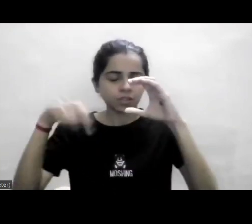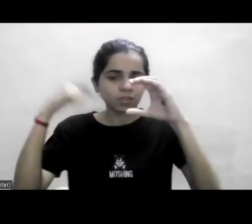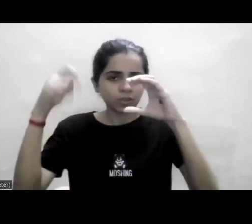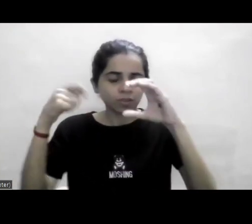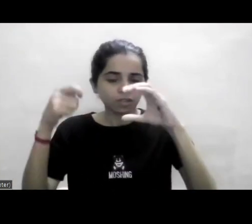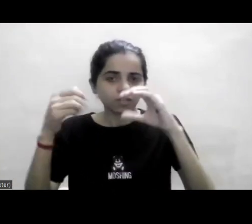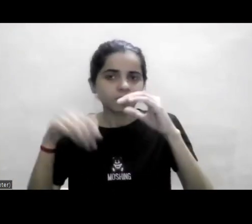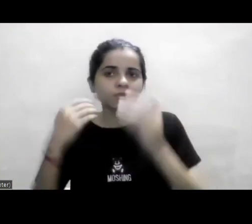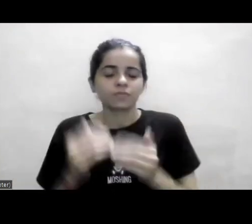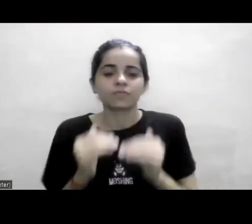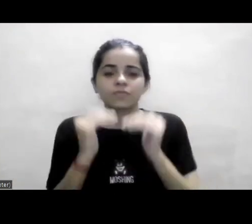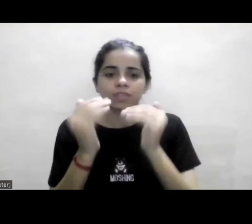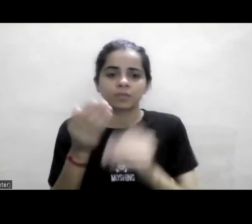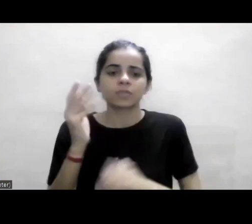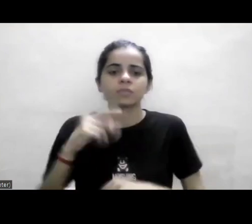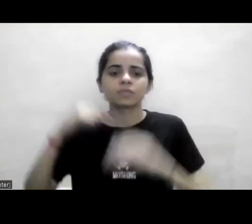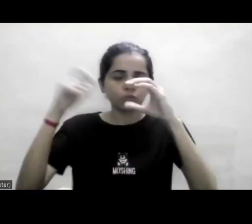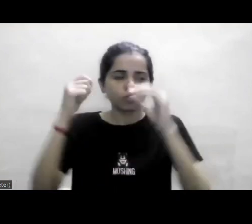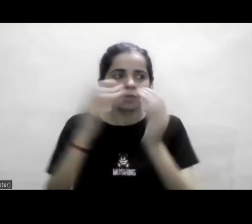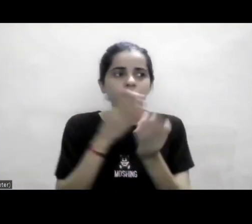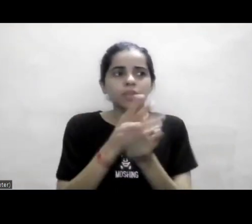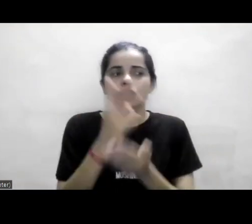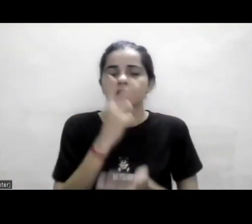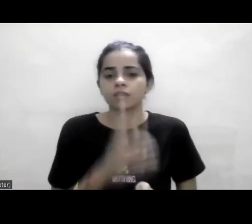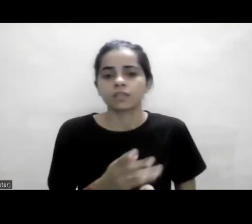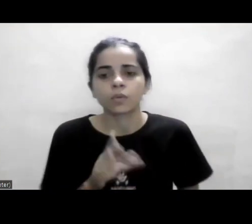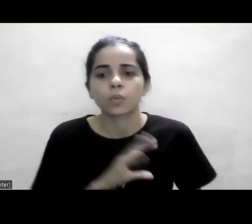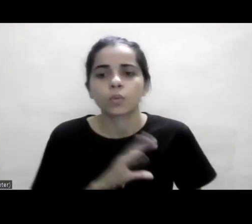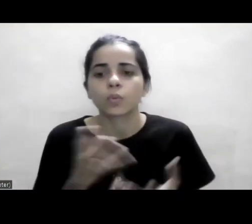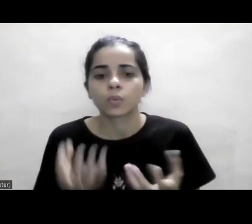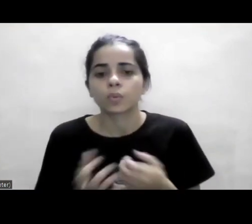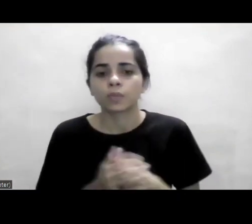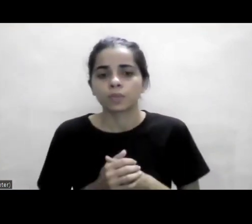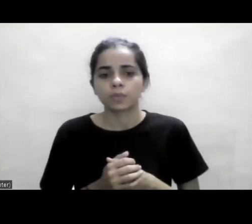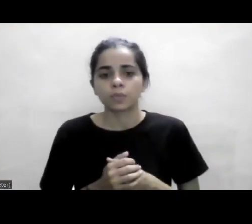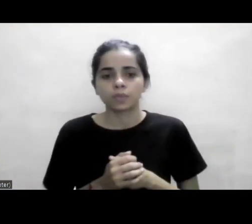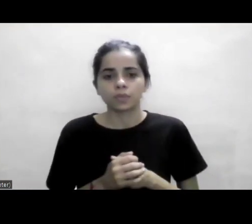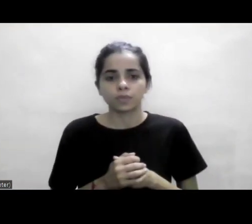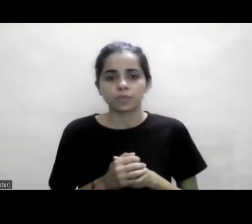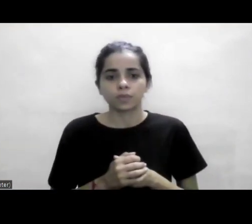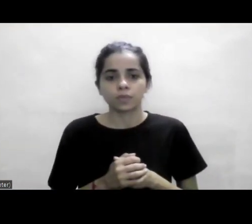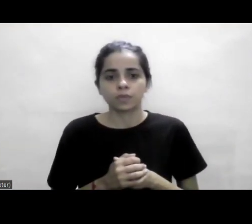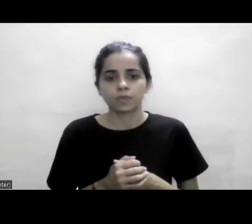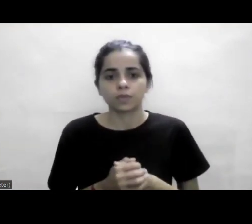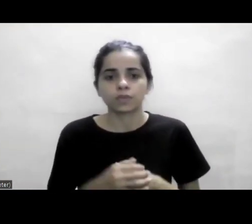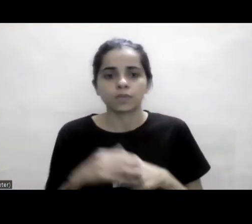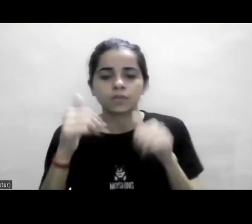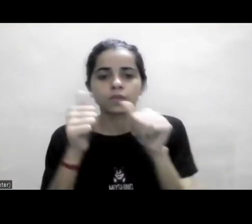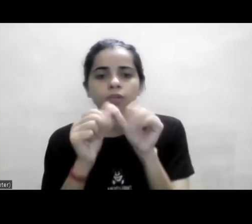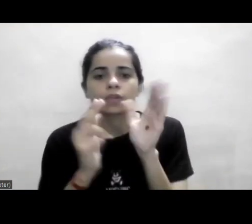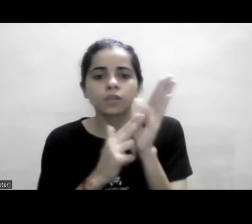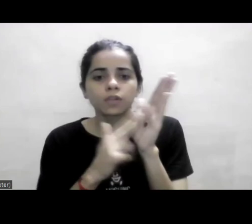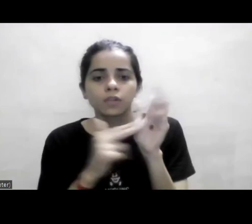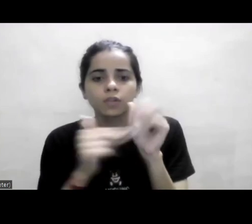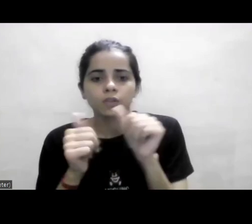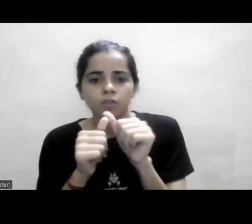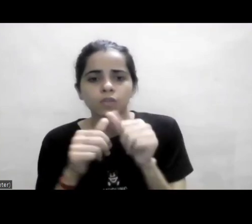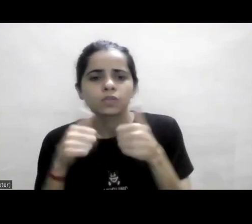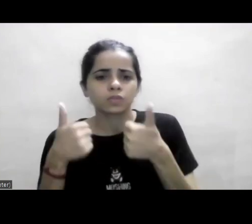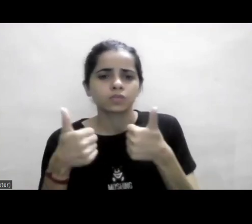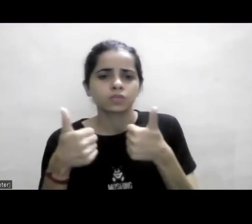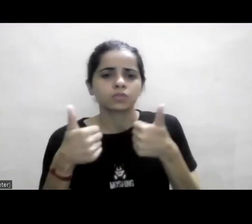from that lens. Definitely. Please do that. Thank you. Anna, I think it's The Good